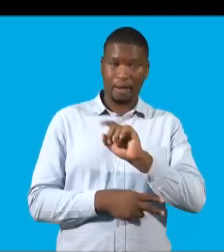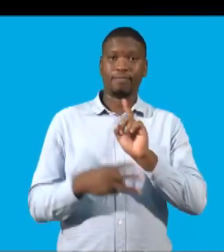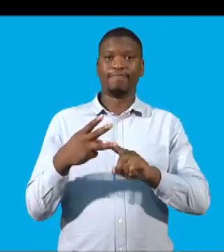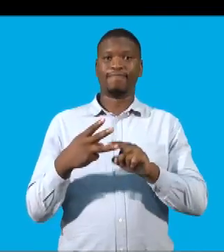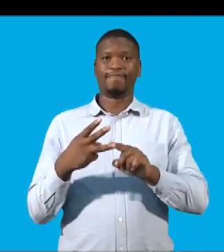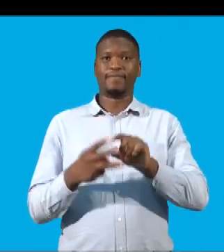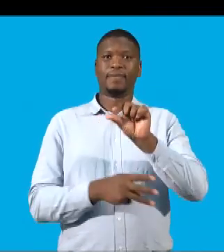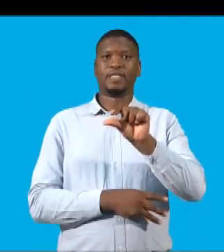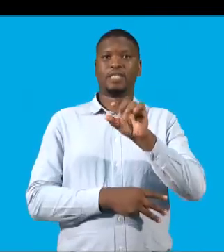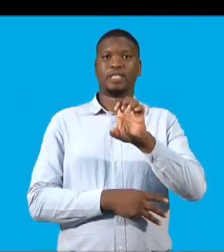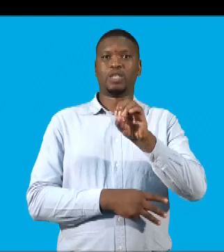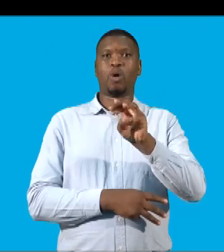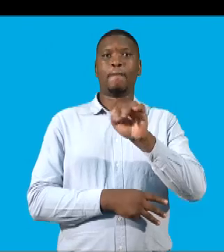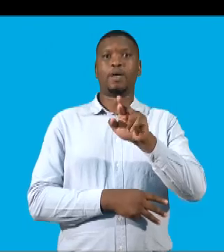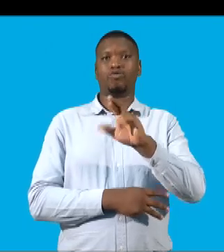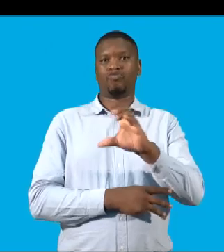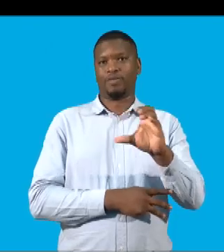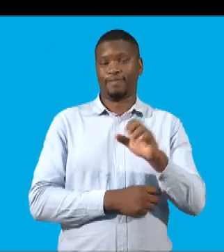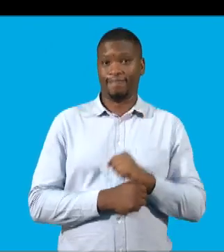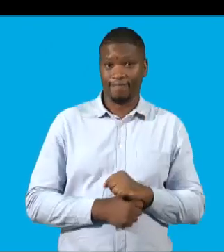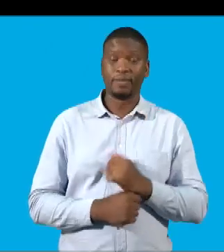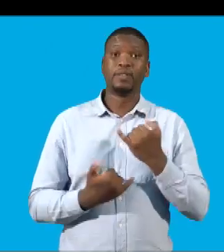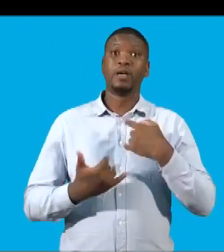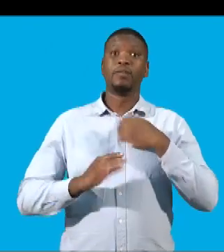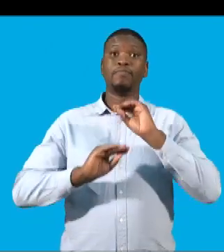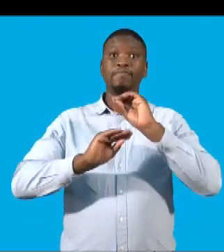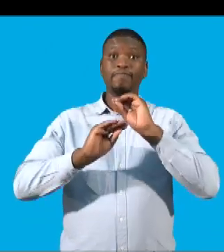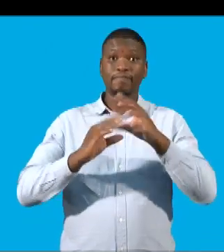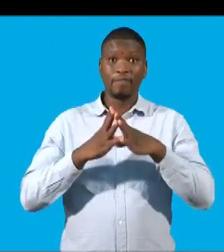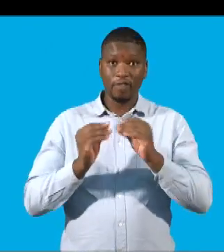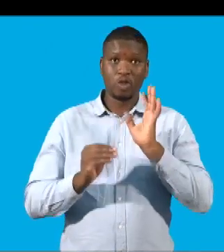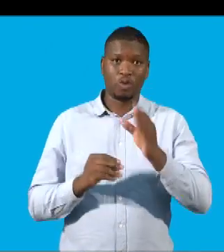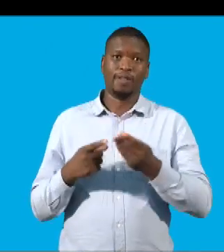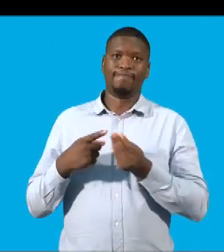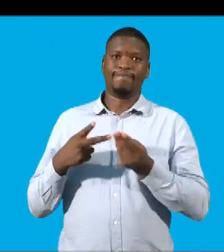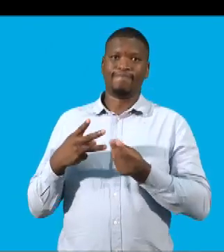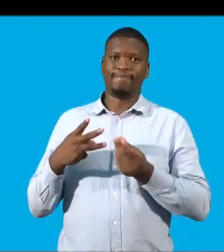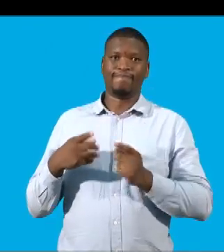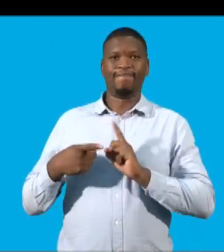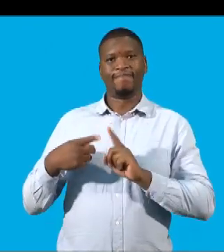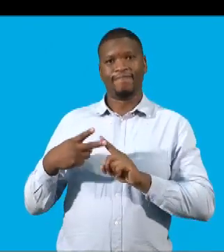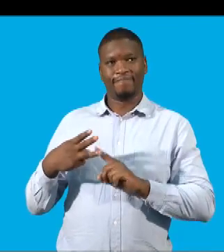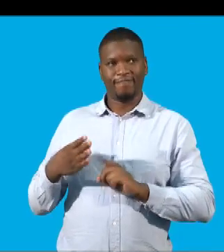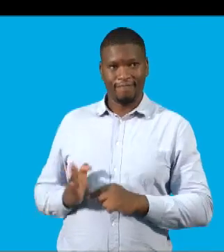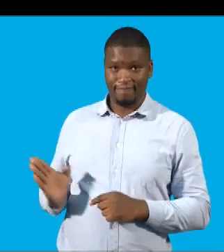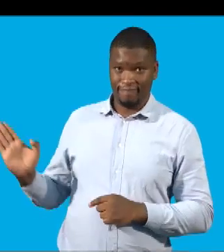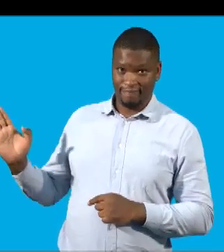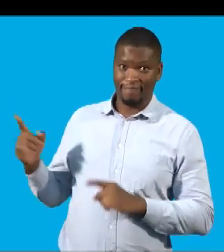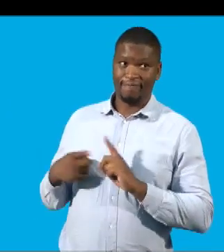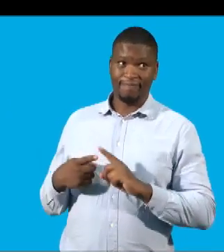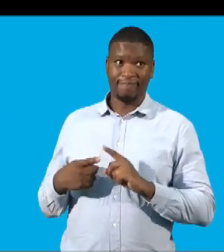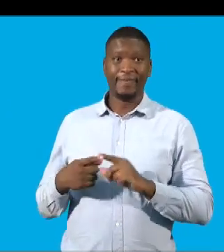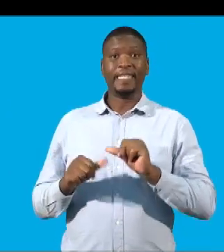sigma notation. So by the end of this lesson, we will address the sum of